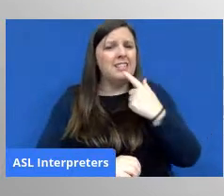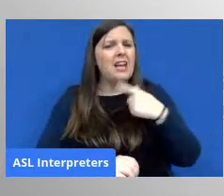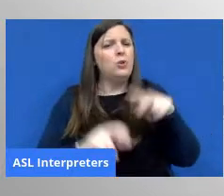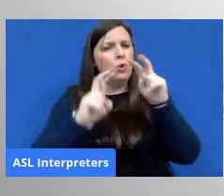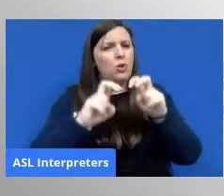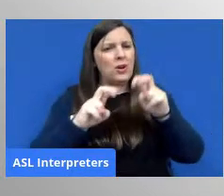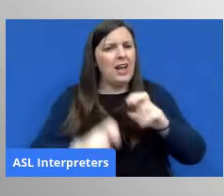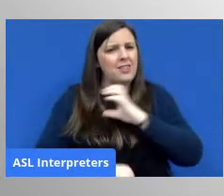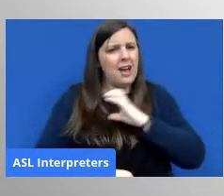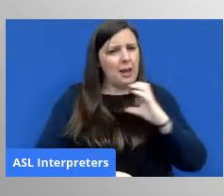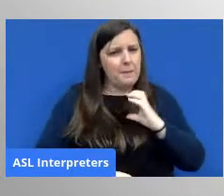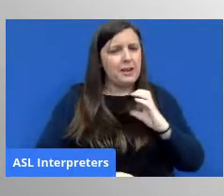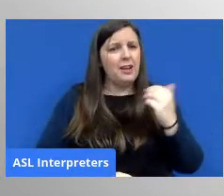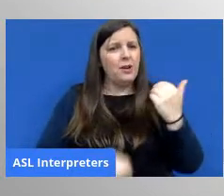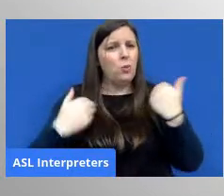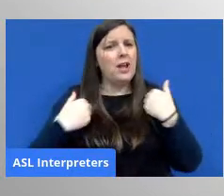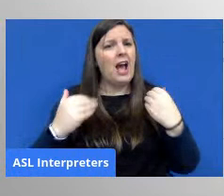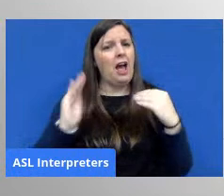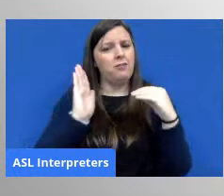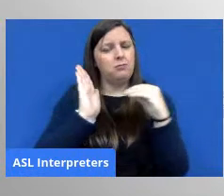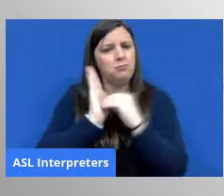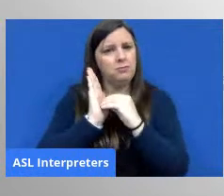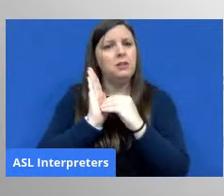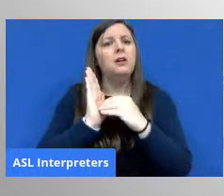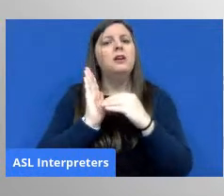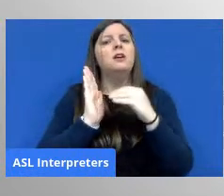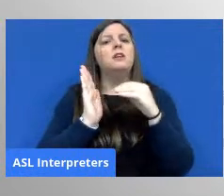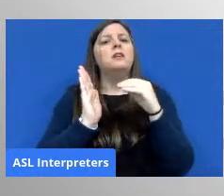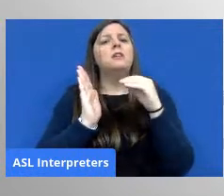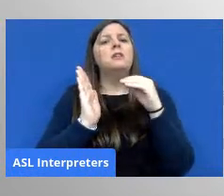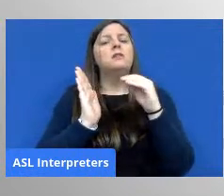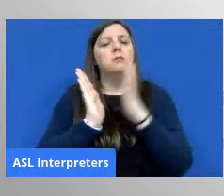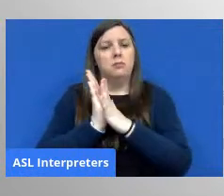item on our retreat